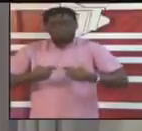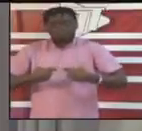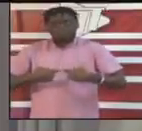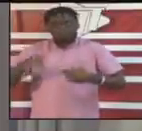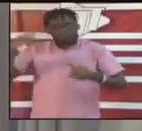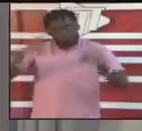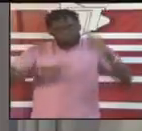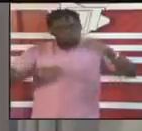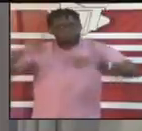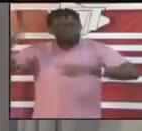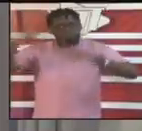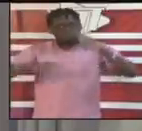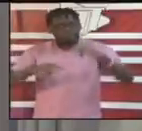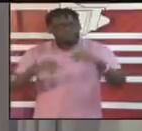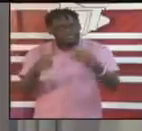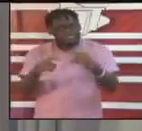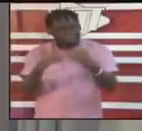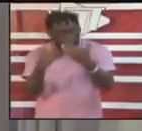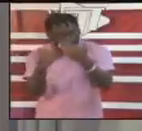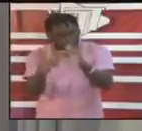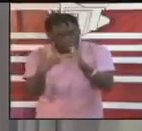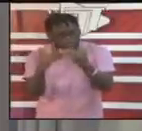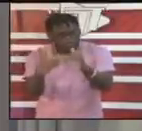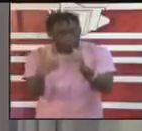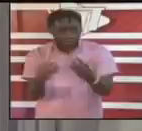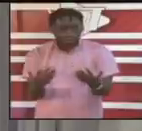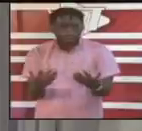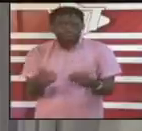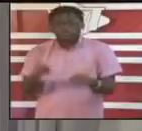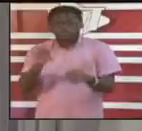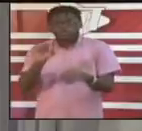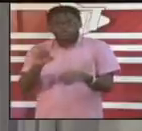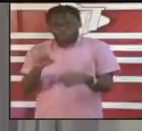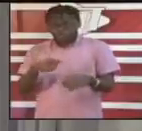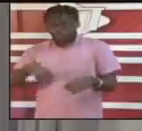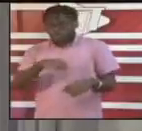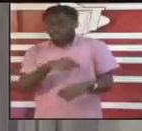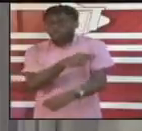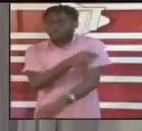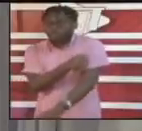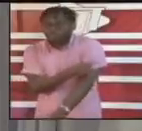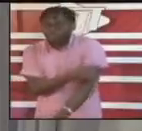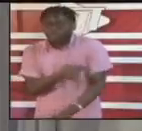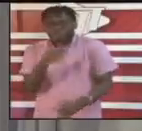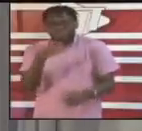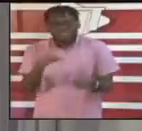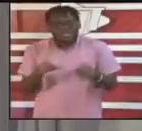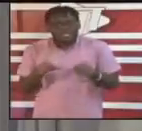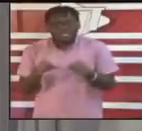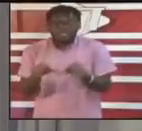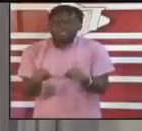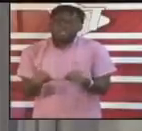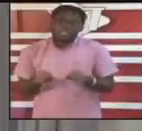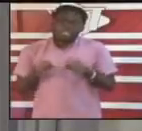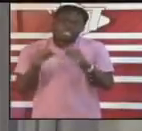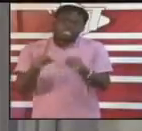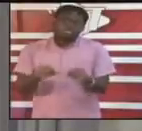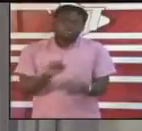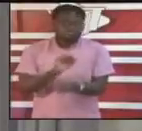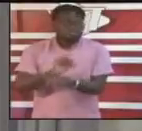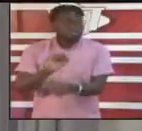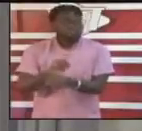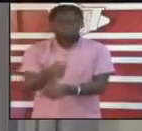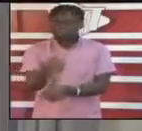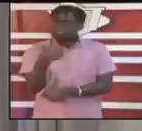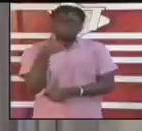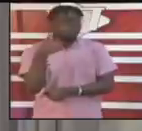systems and economies from collapsing, these persons must be housed in state quarantine